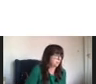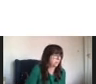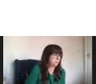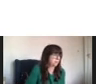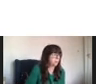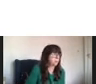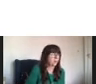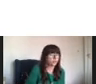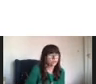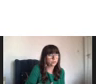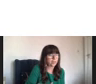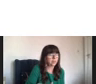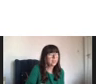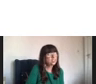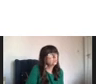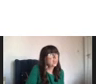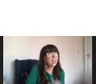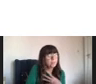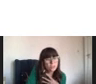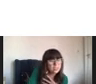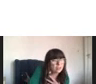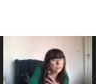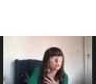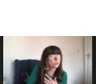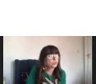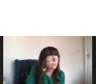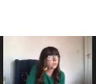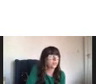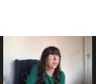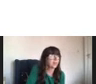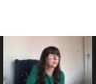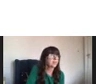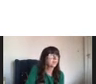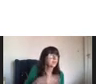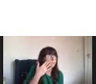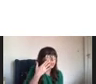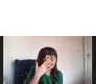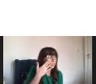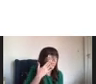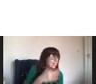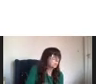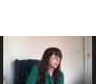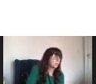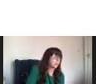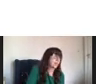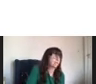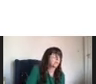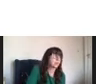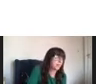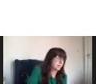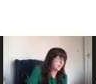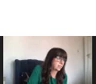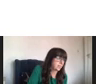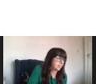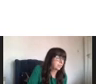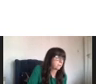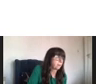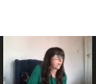as disabled, even though I might not do that. I personally don't have a huge problem with that because it is possible to have